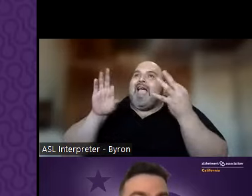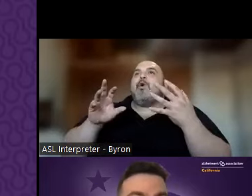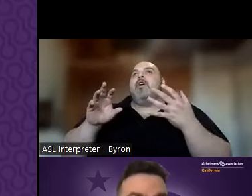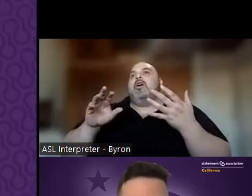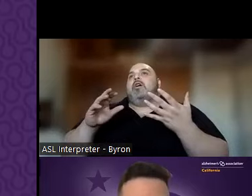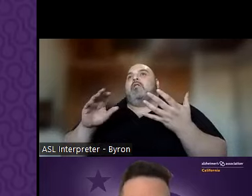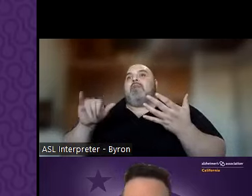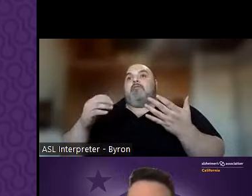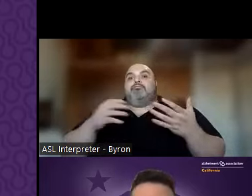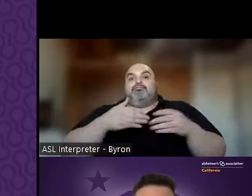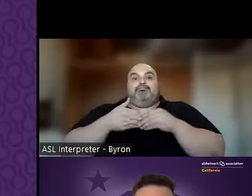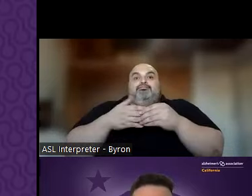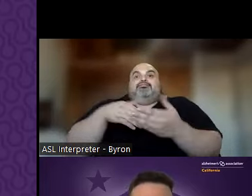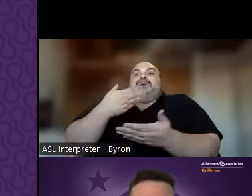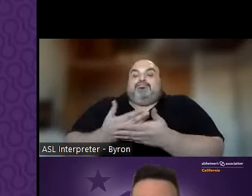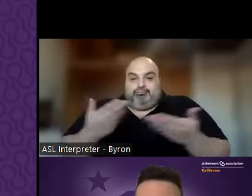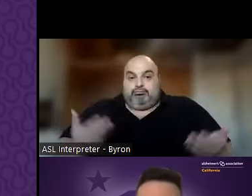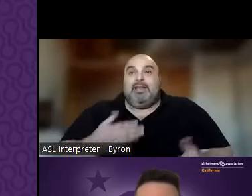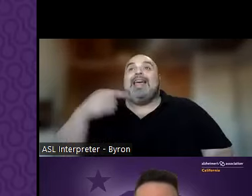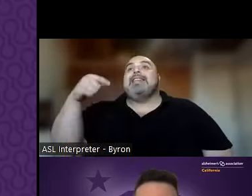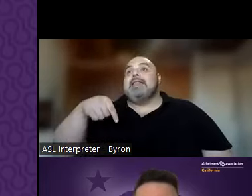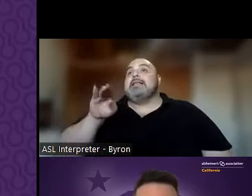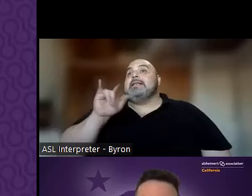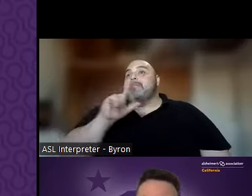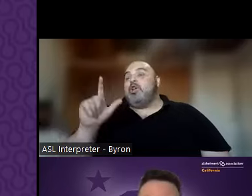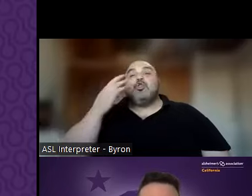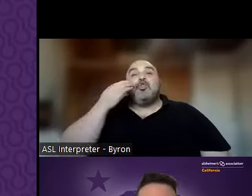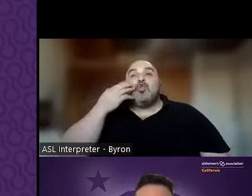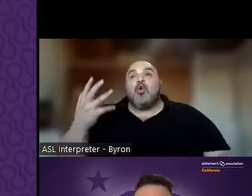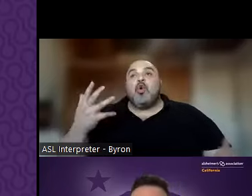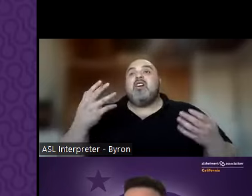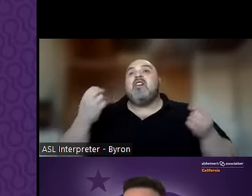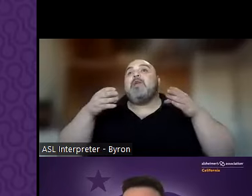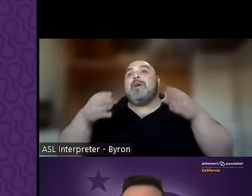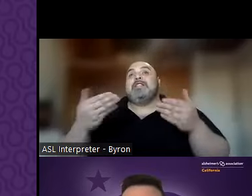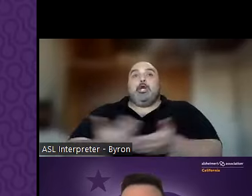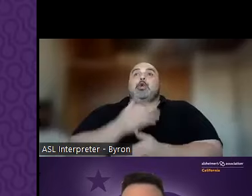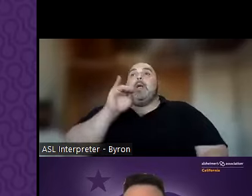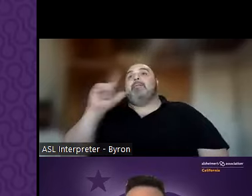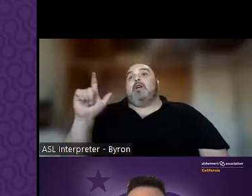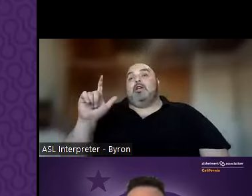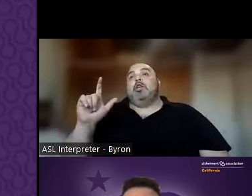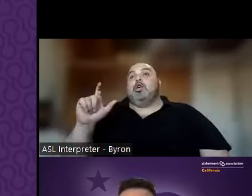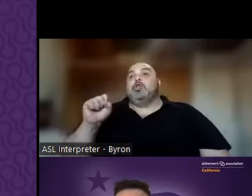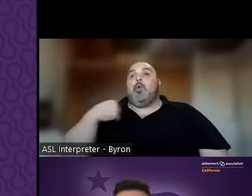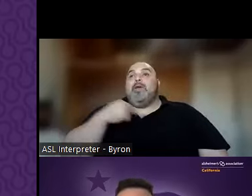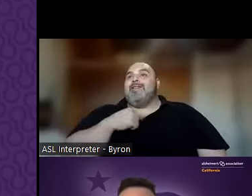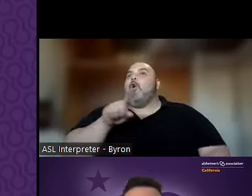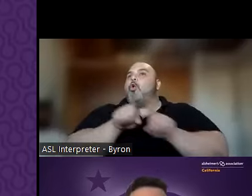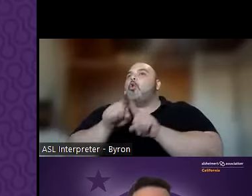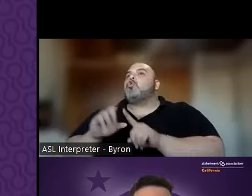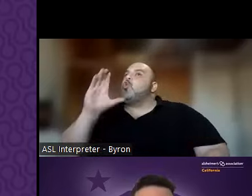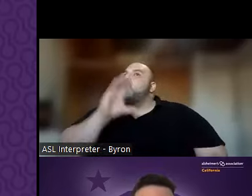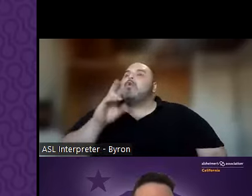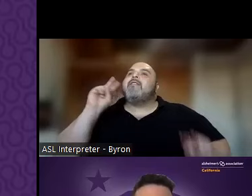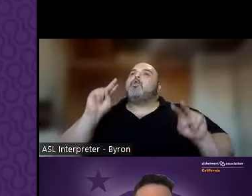we are now, this bill is, in many ways a new bill. So, we're also looking forward to,